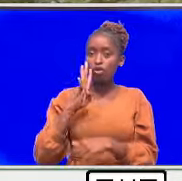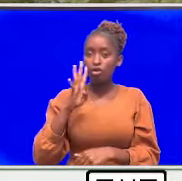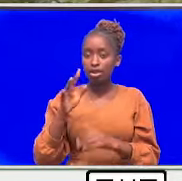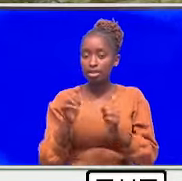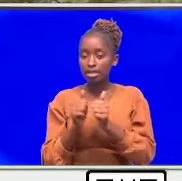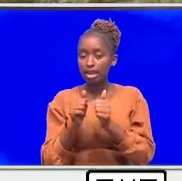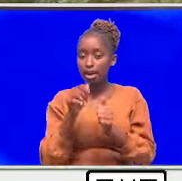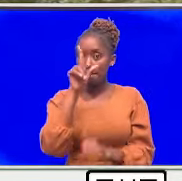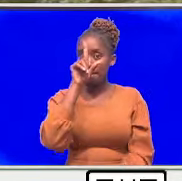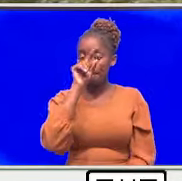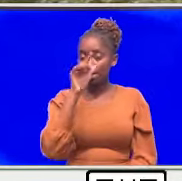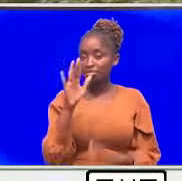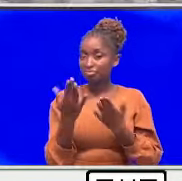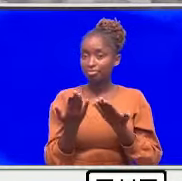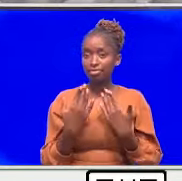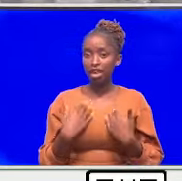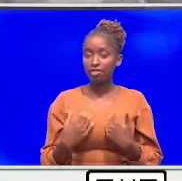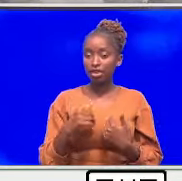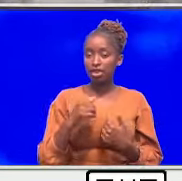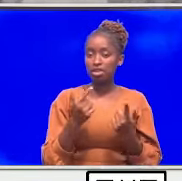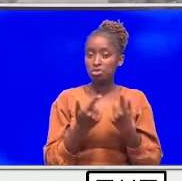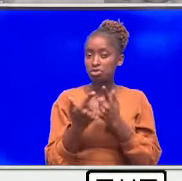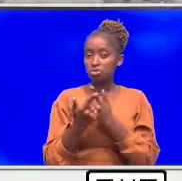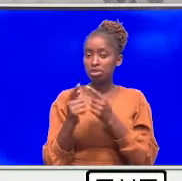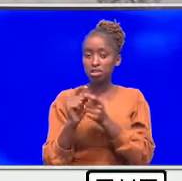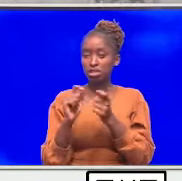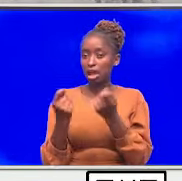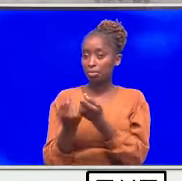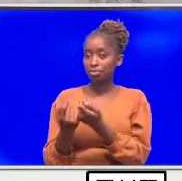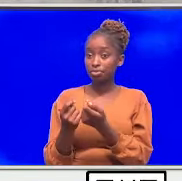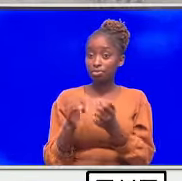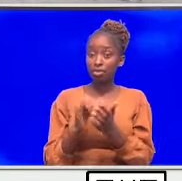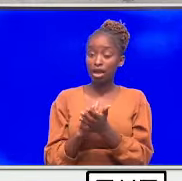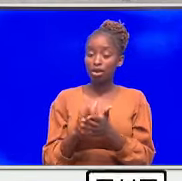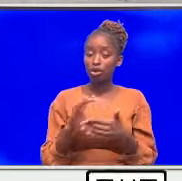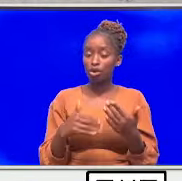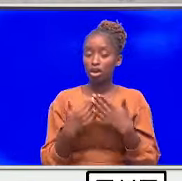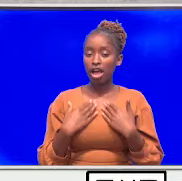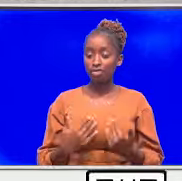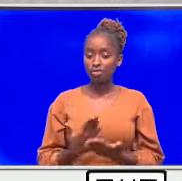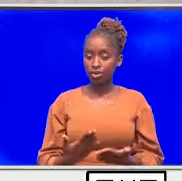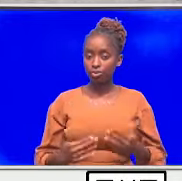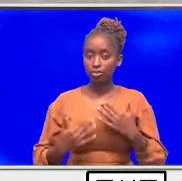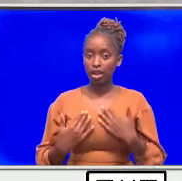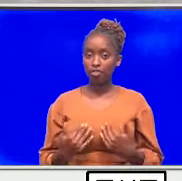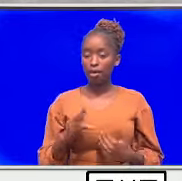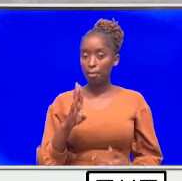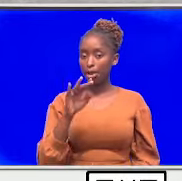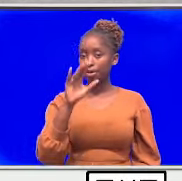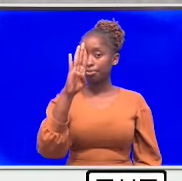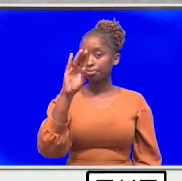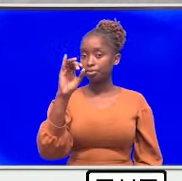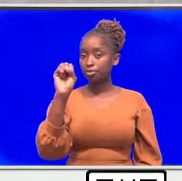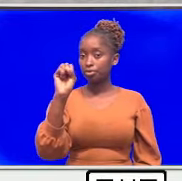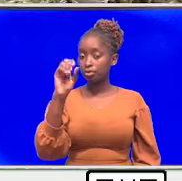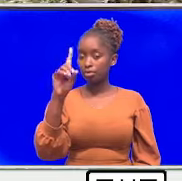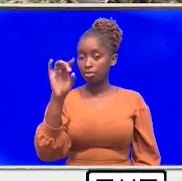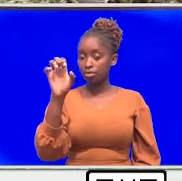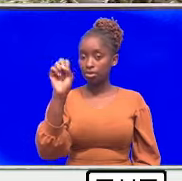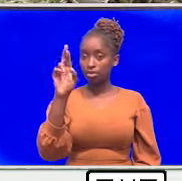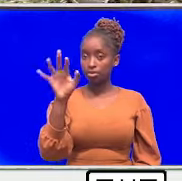all battling for survival. This park boasts of unrivaled biodiversity, to say the